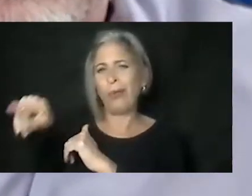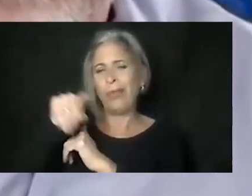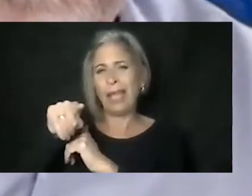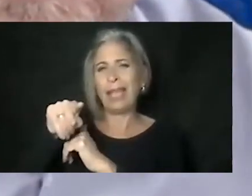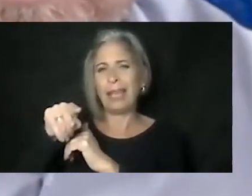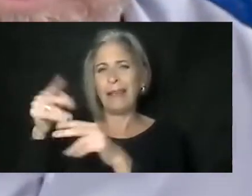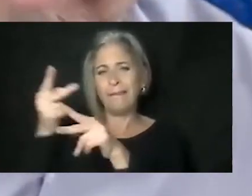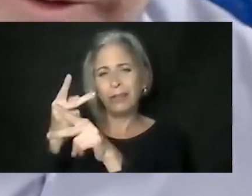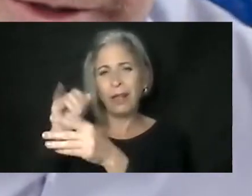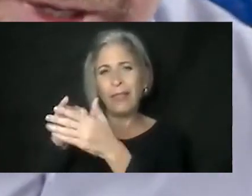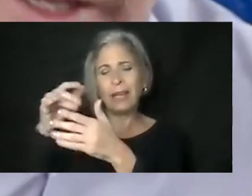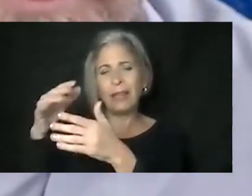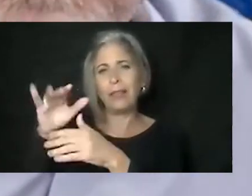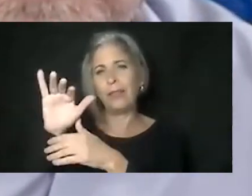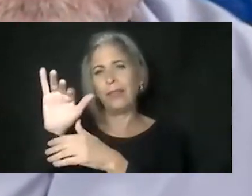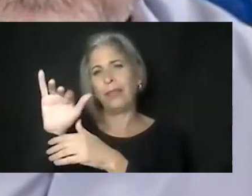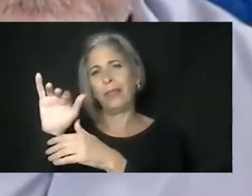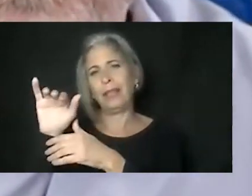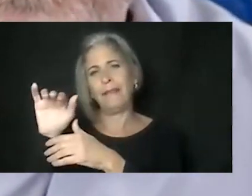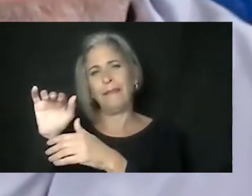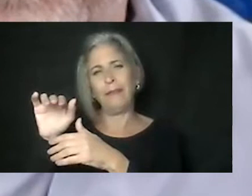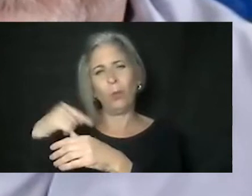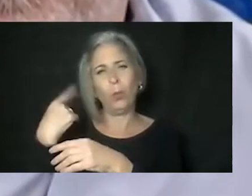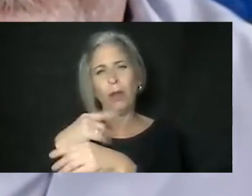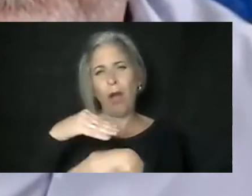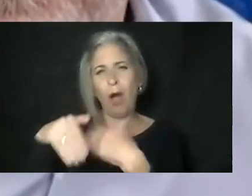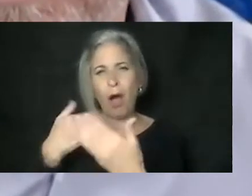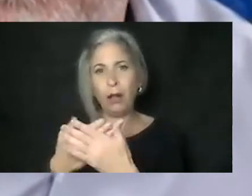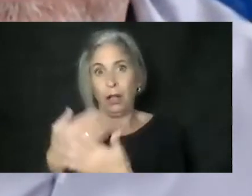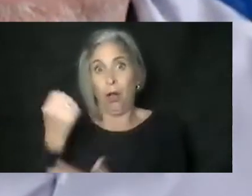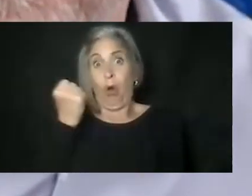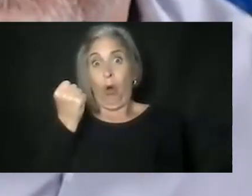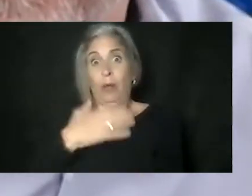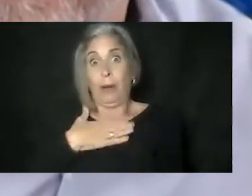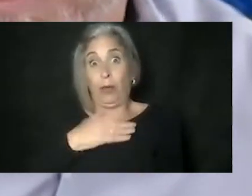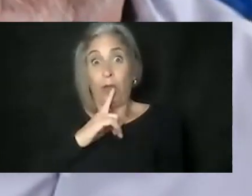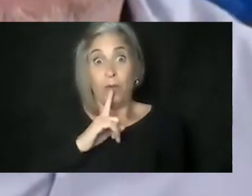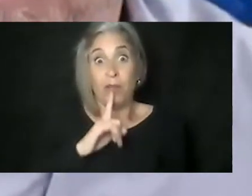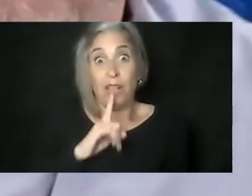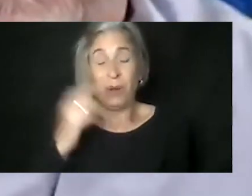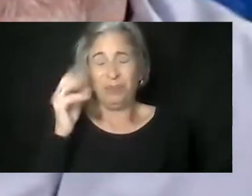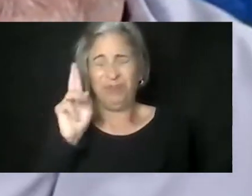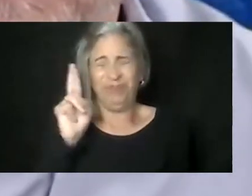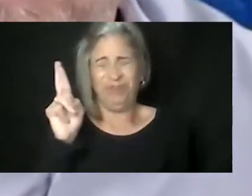they figure that into their algorithm. And we all kind of like hold our breath. You're like, really? Is this really going to happen?